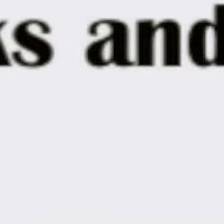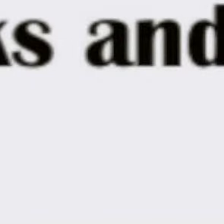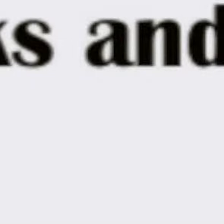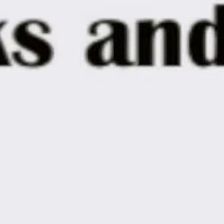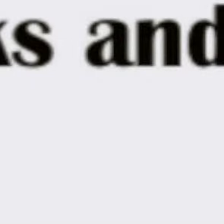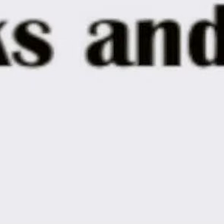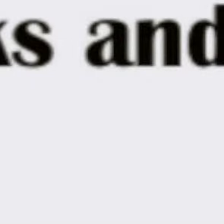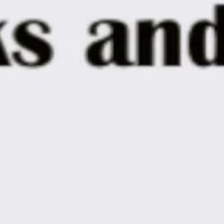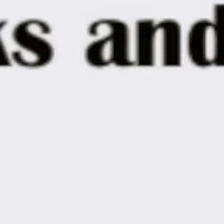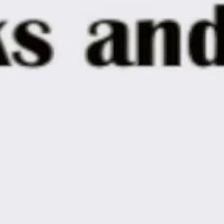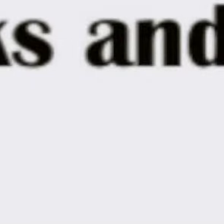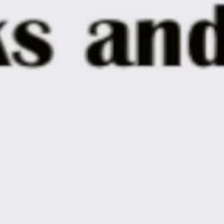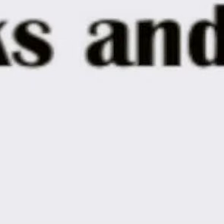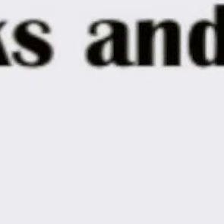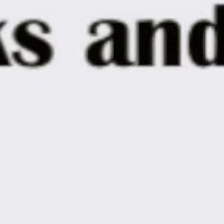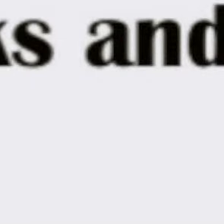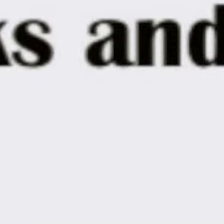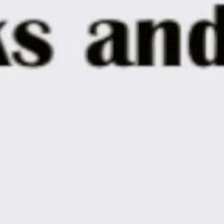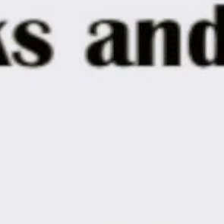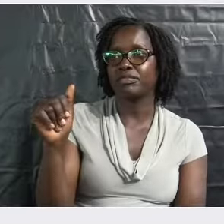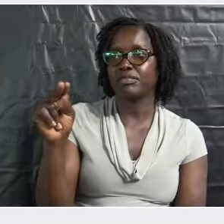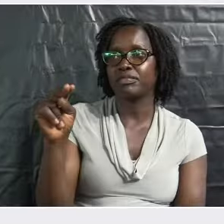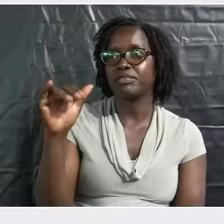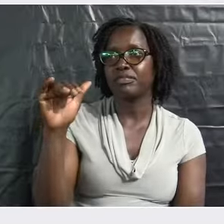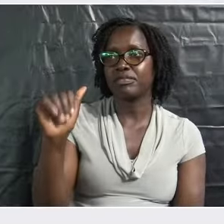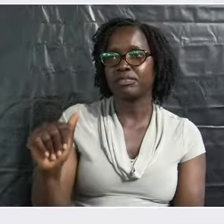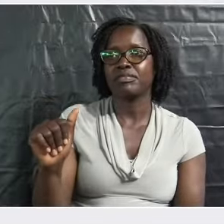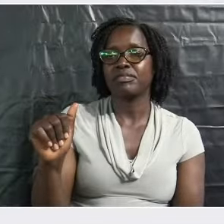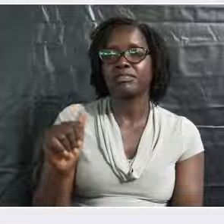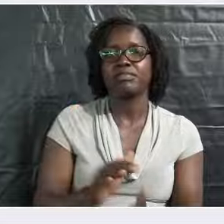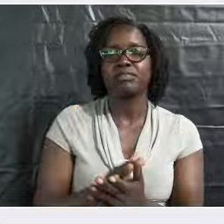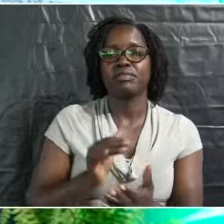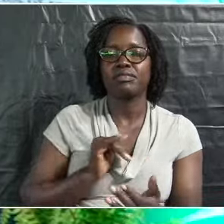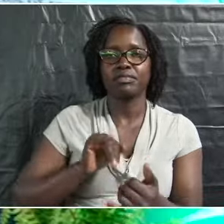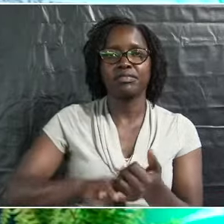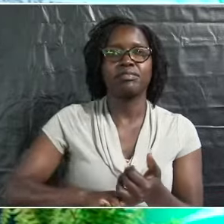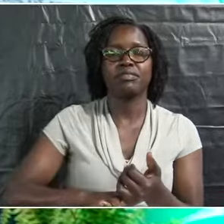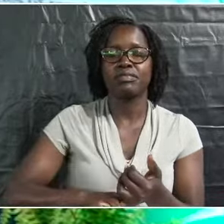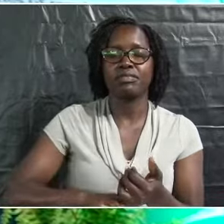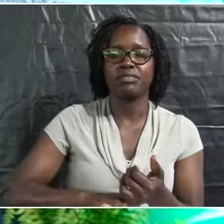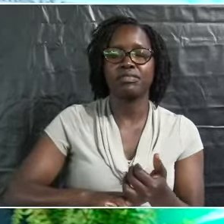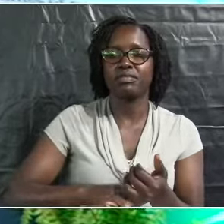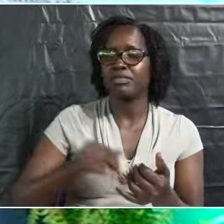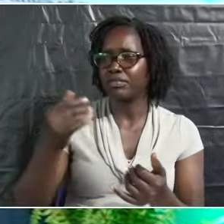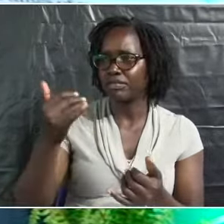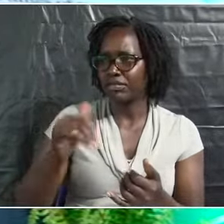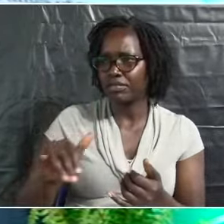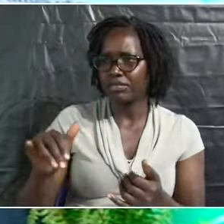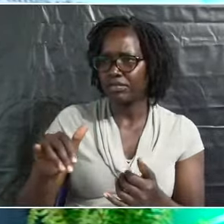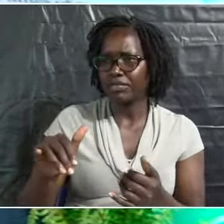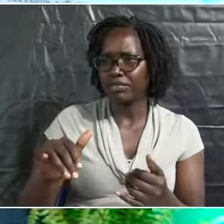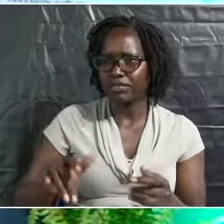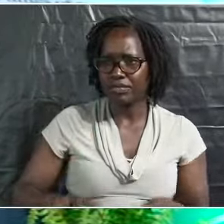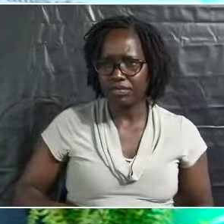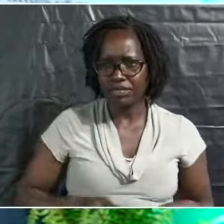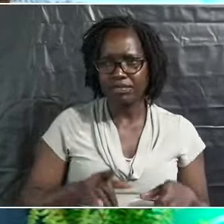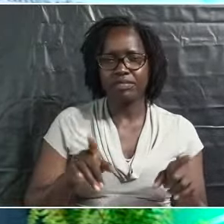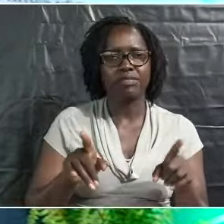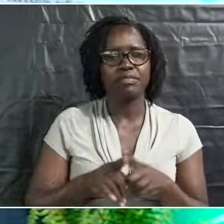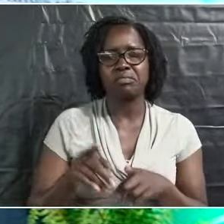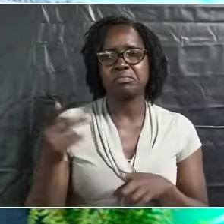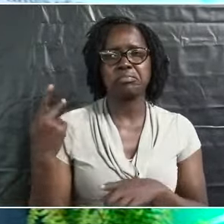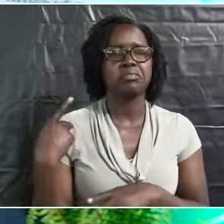other. Ananias and Sapphira, his wife, they lived as a